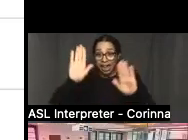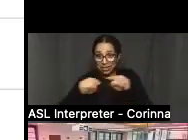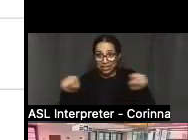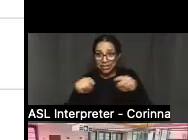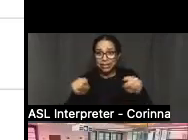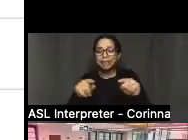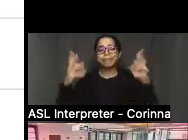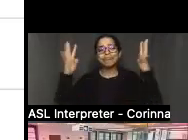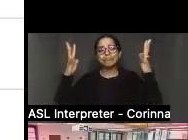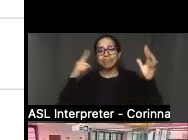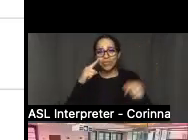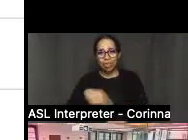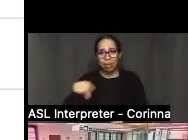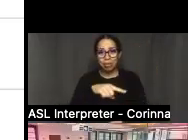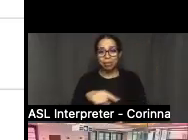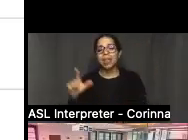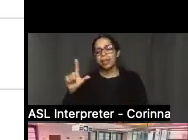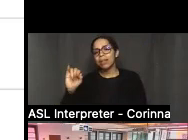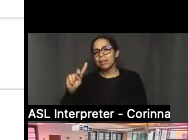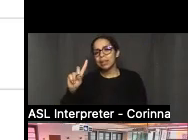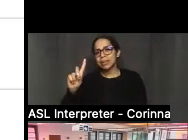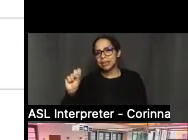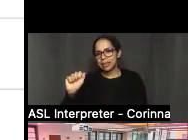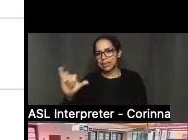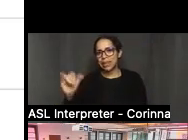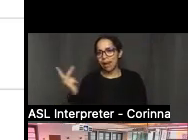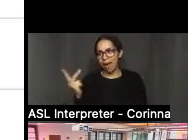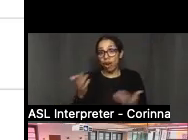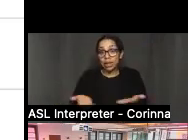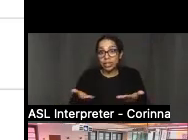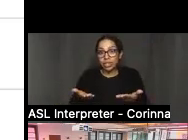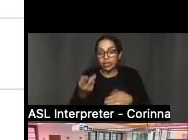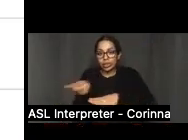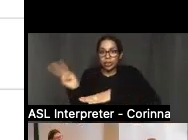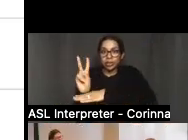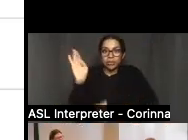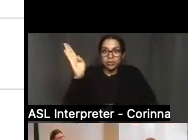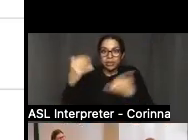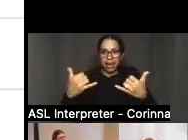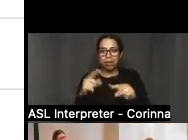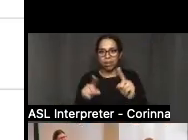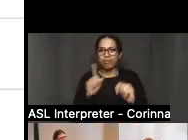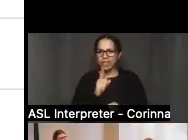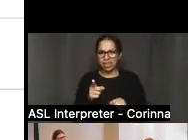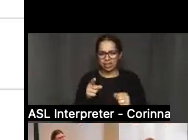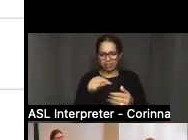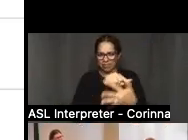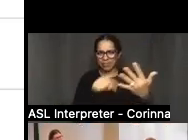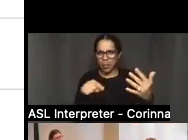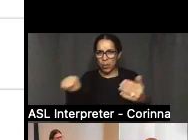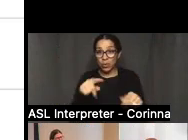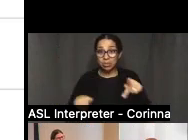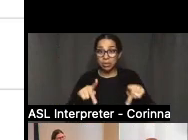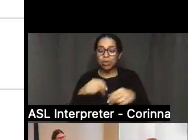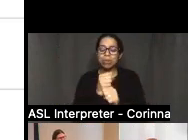here today, but really everything you're seeing is theirs and have really just made this, they make the CHAZ